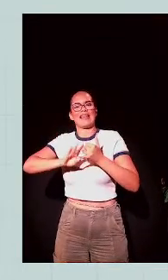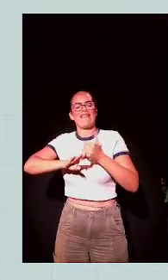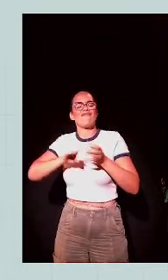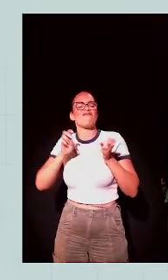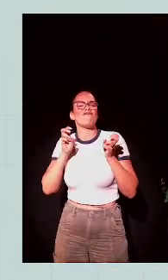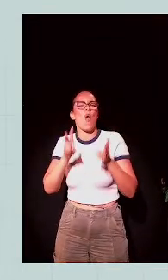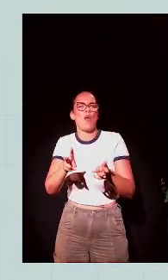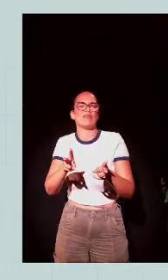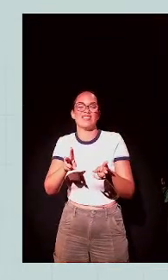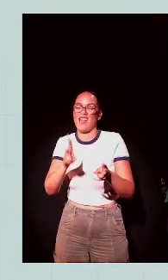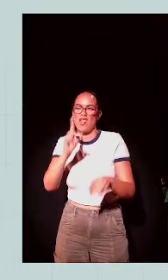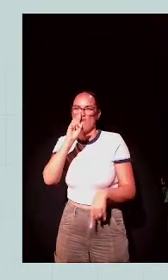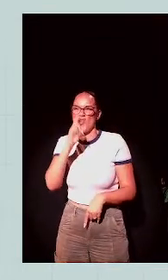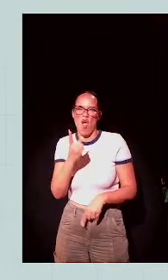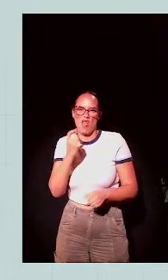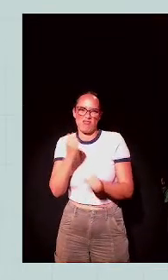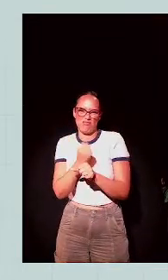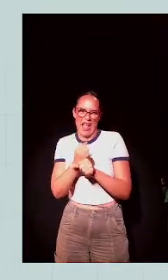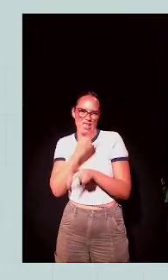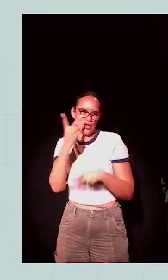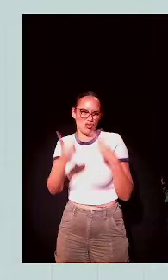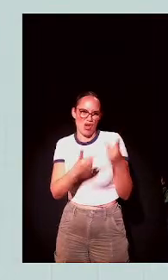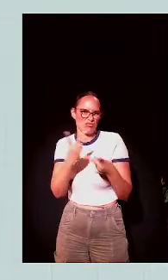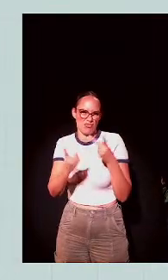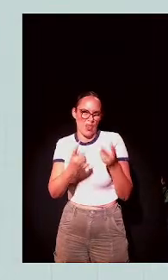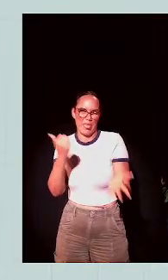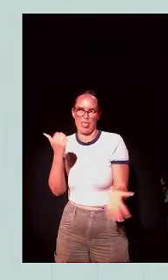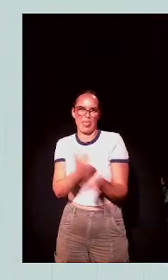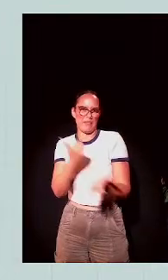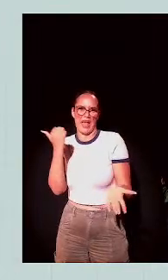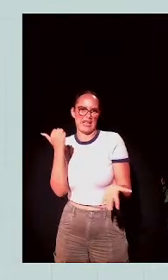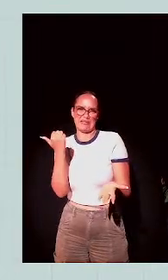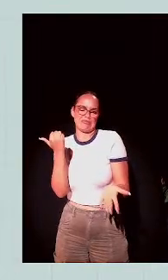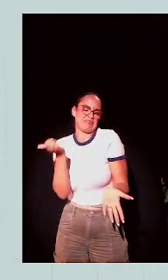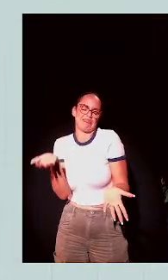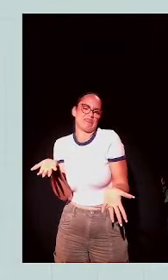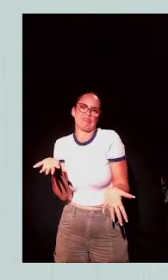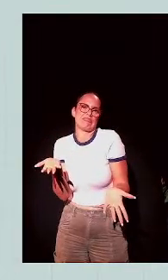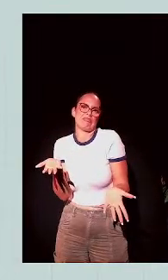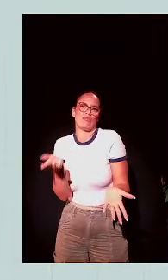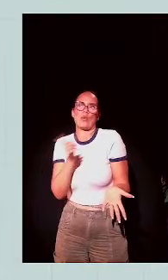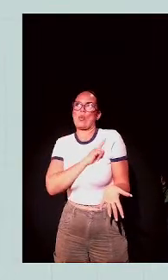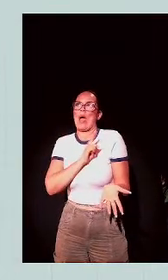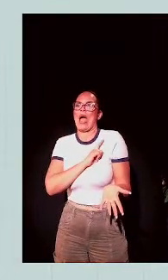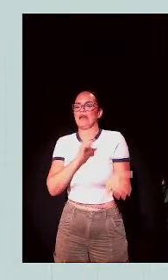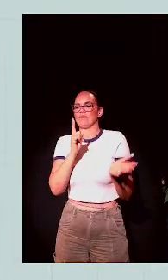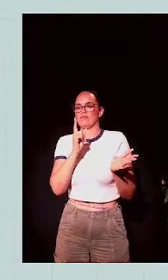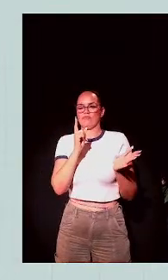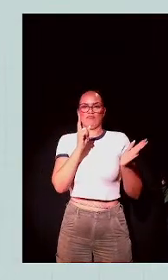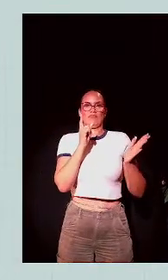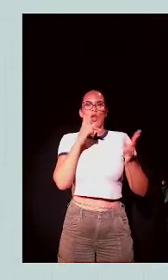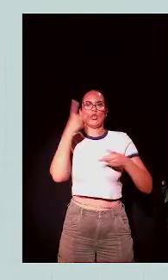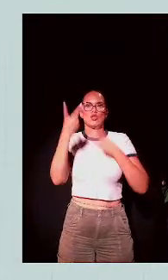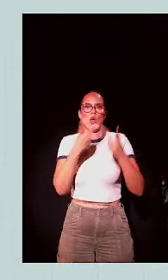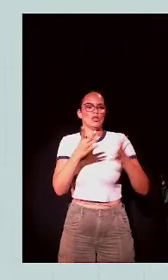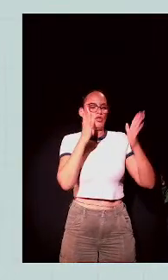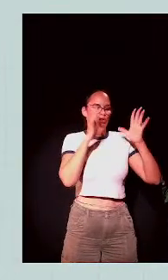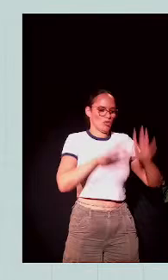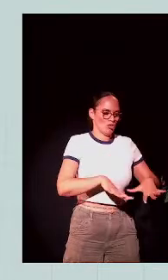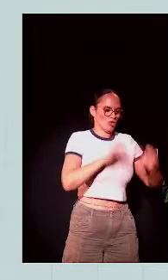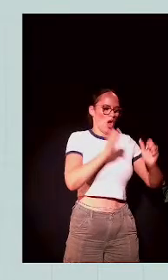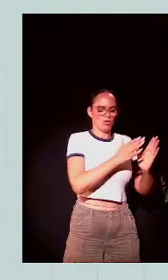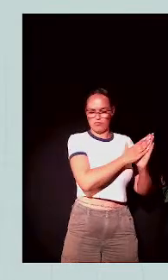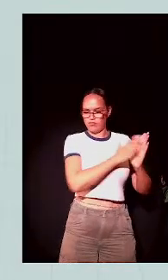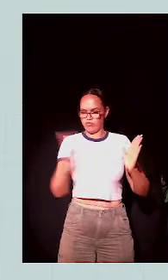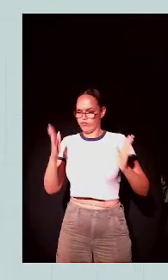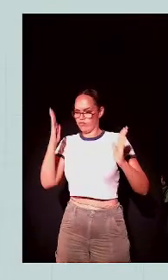making songs on, in that sense of very definite closed forms. That's certainly possible. It's